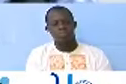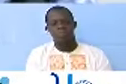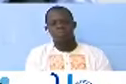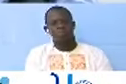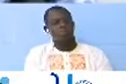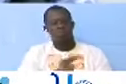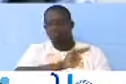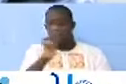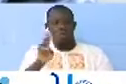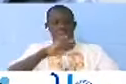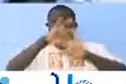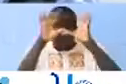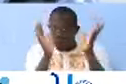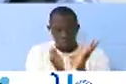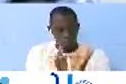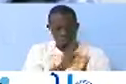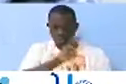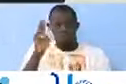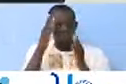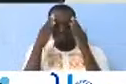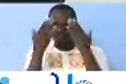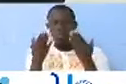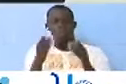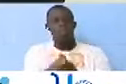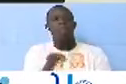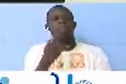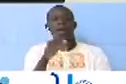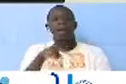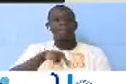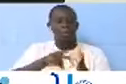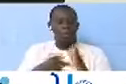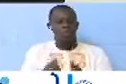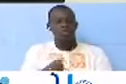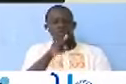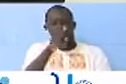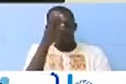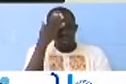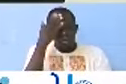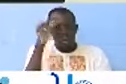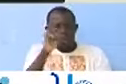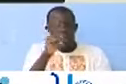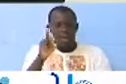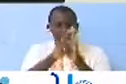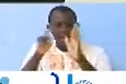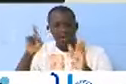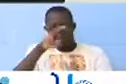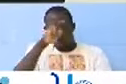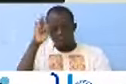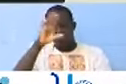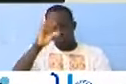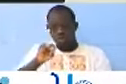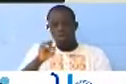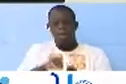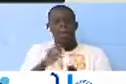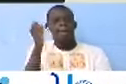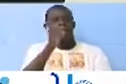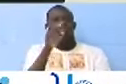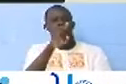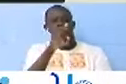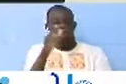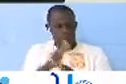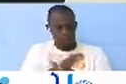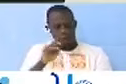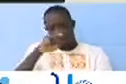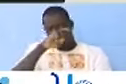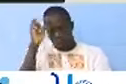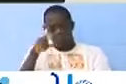Well, I don't know all of that. I mean, do you know what work the NIA does as an NIA operative working with the NIA for over 17